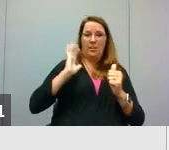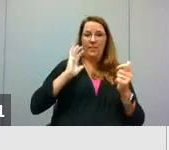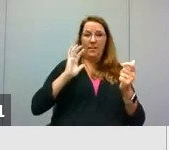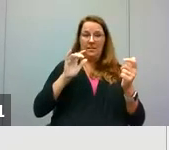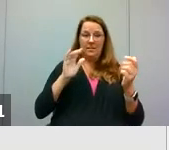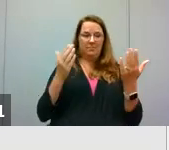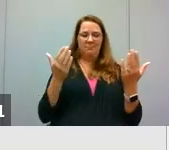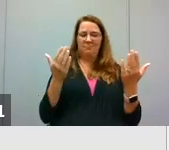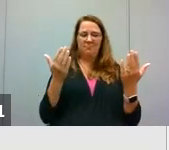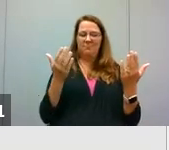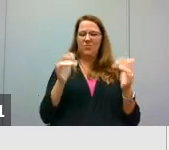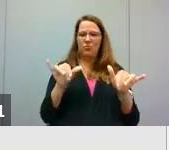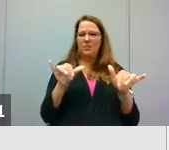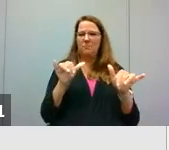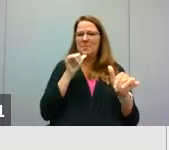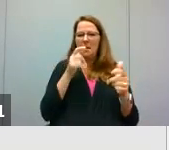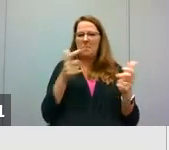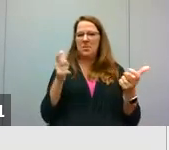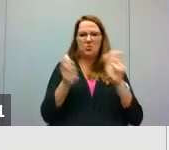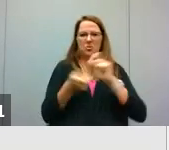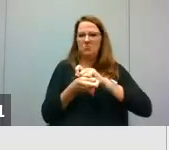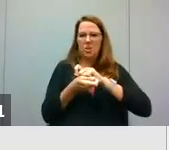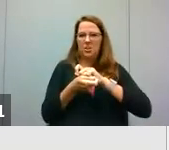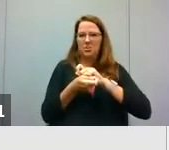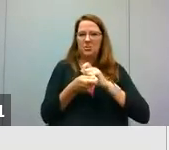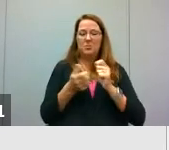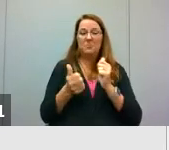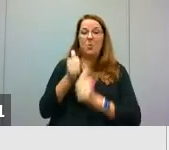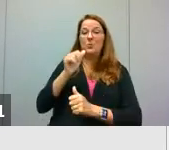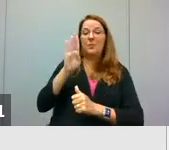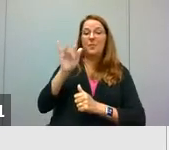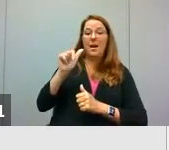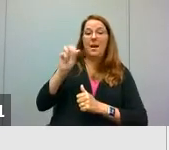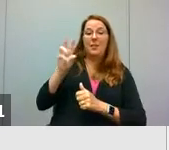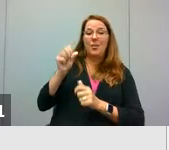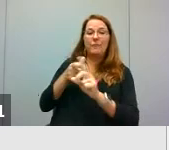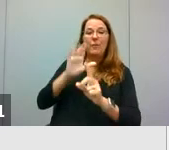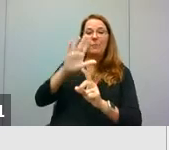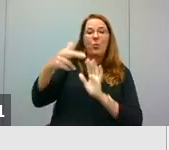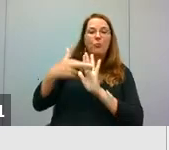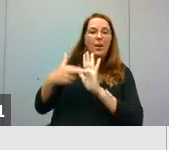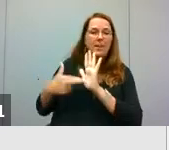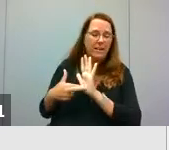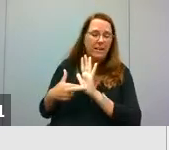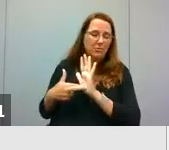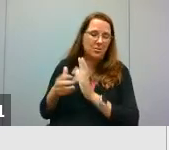that there's not much difference. Most of your bylaws come straight out of your regulations.